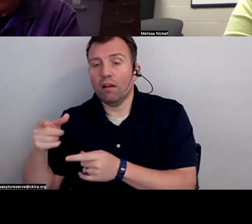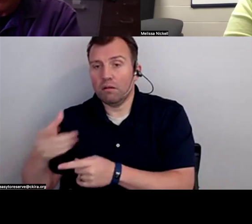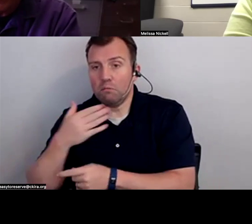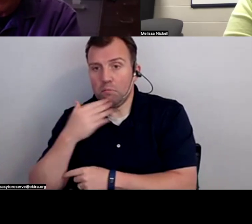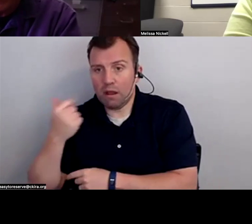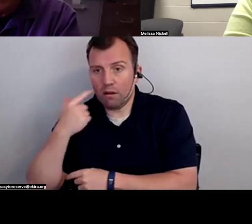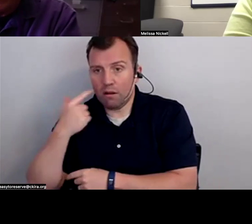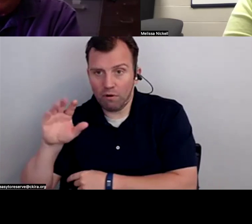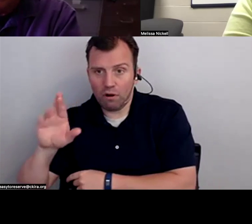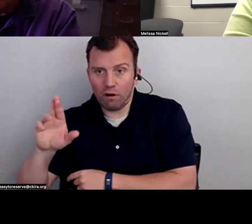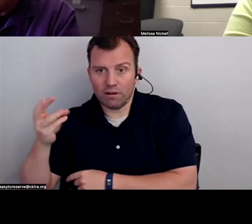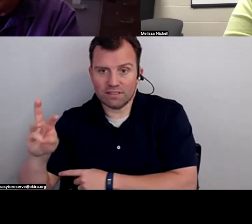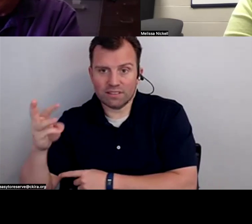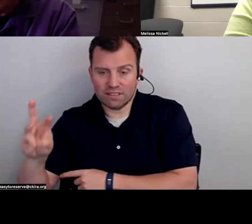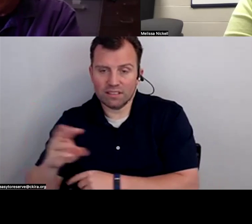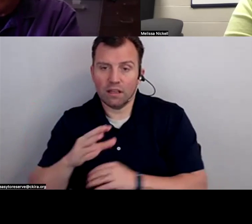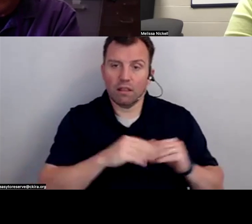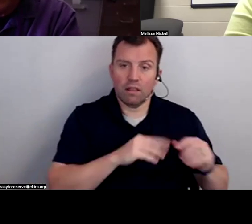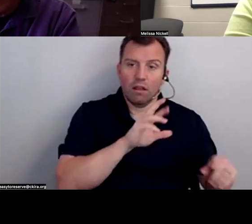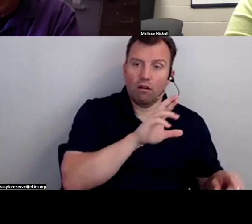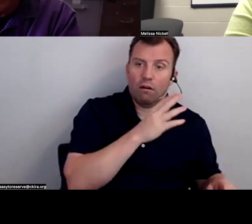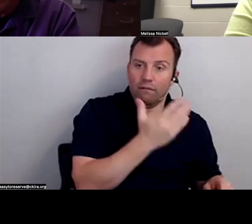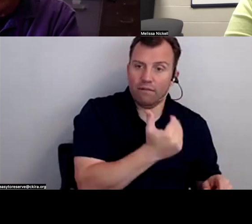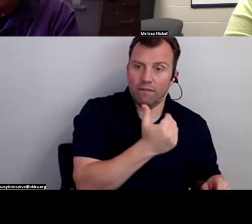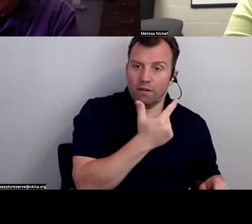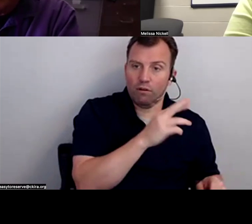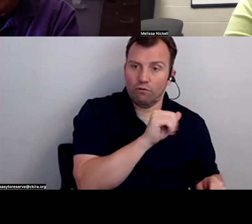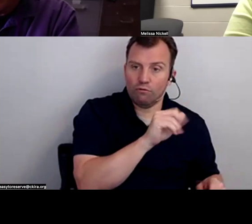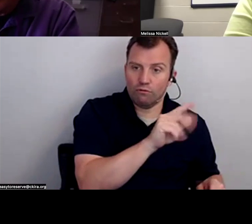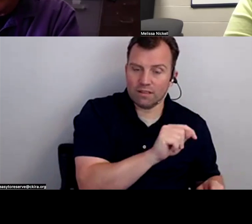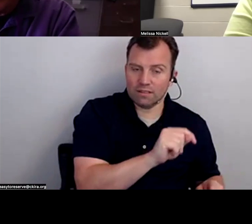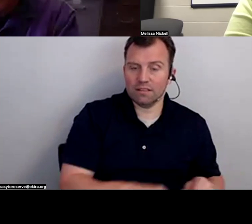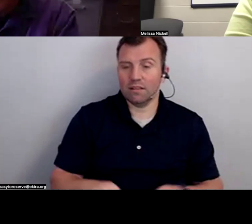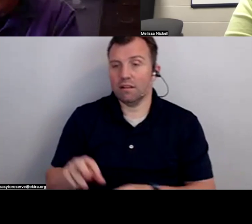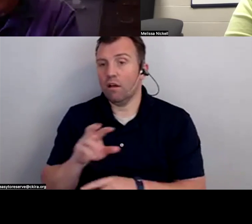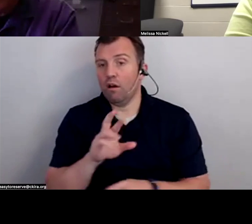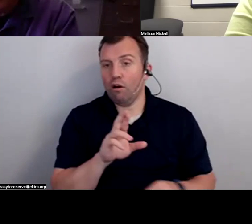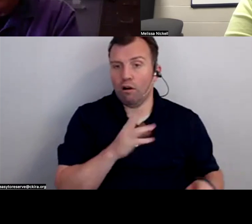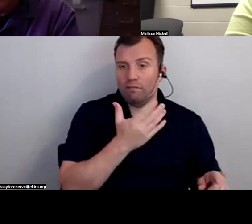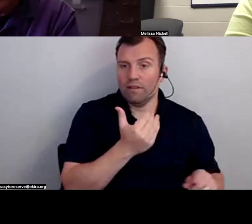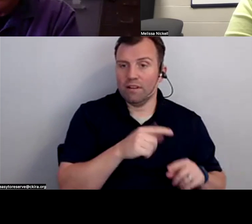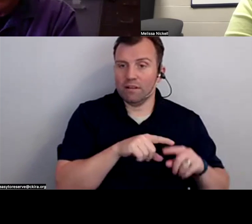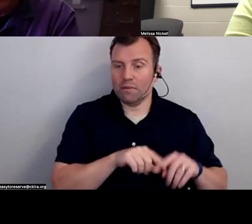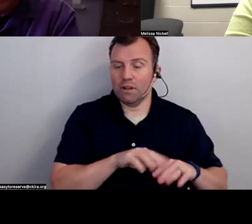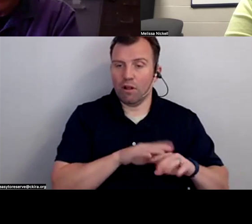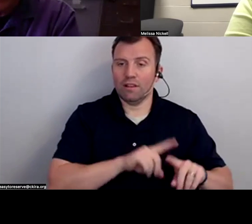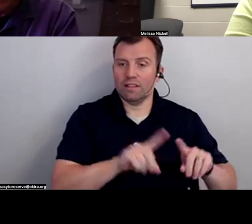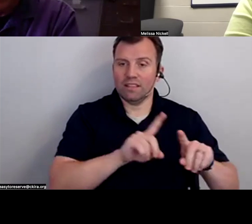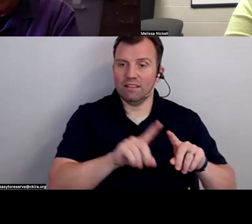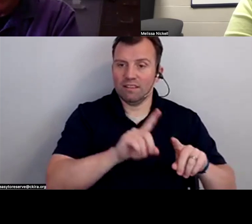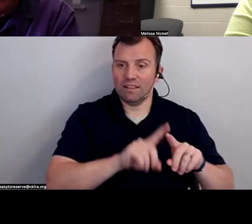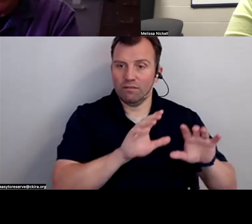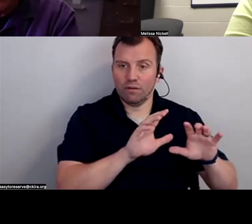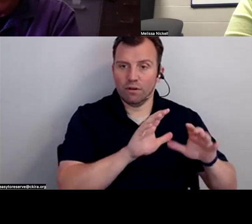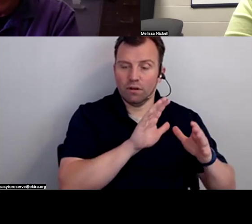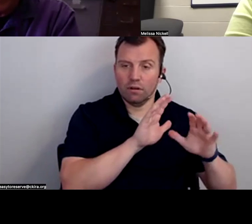for R16 than they are for the R15 grant. R15s are dependent on the different institutions, and the